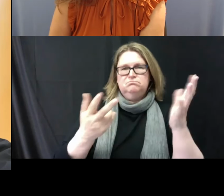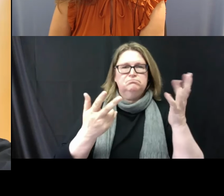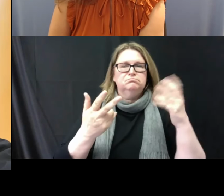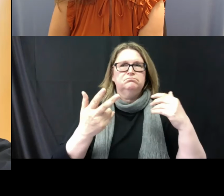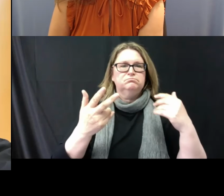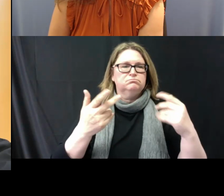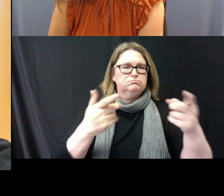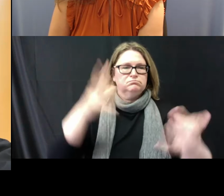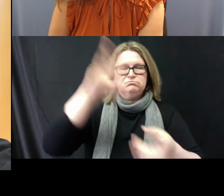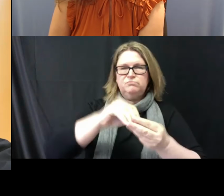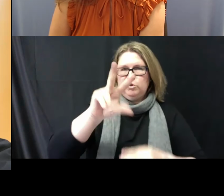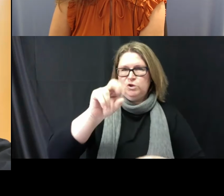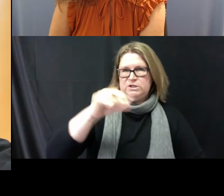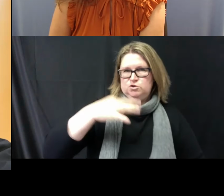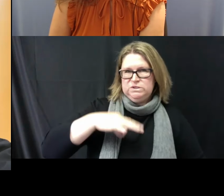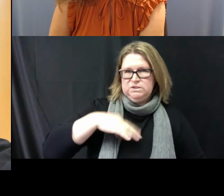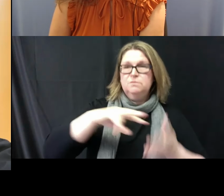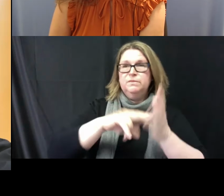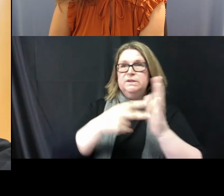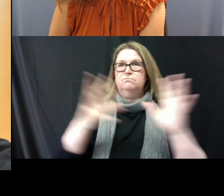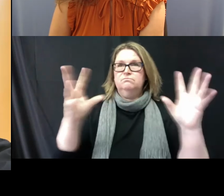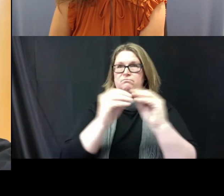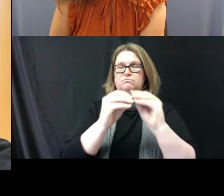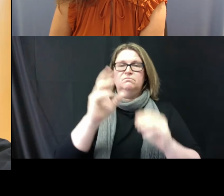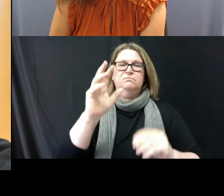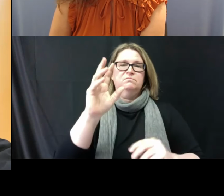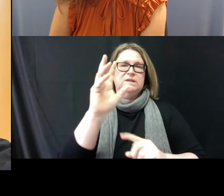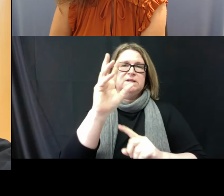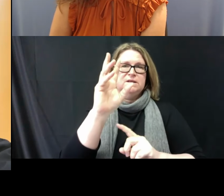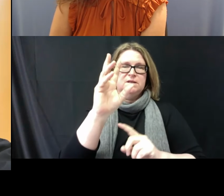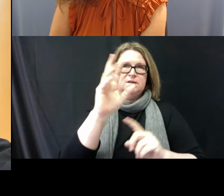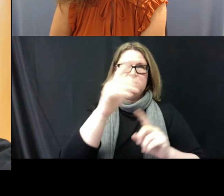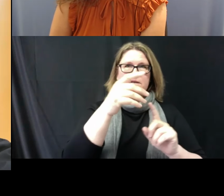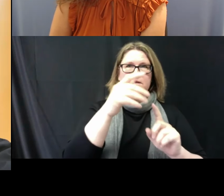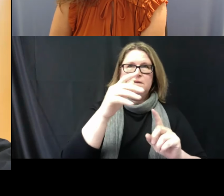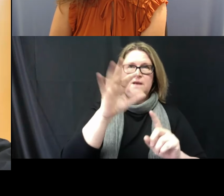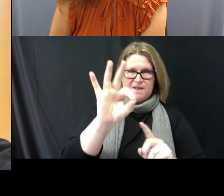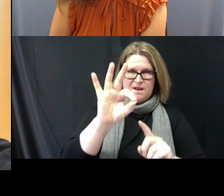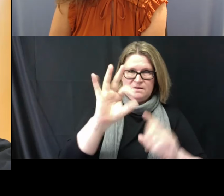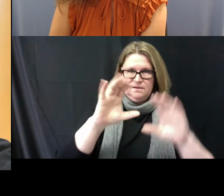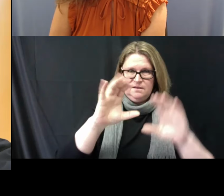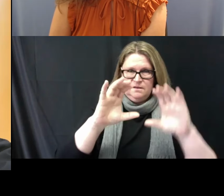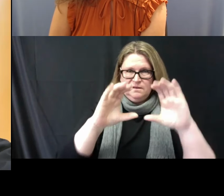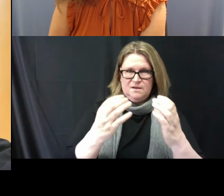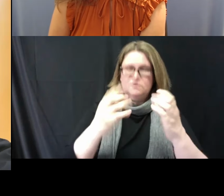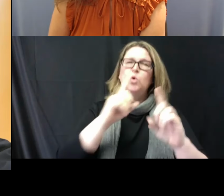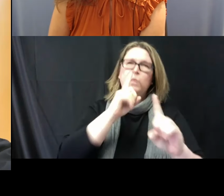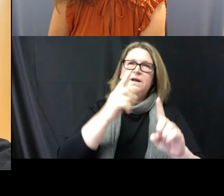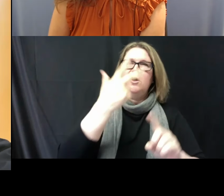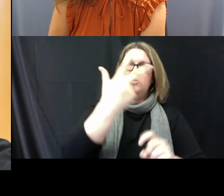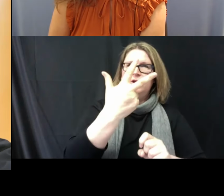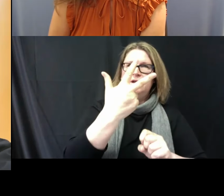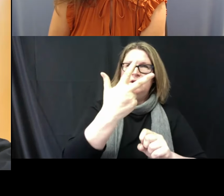community. There's also a sign language minor, which is 30 credits, and that means